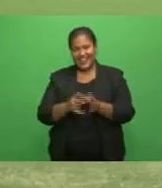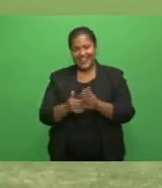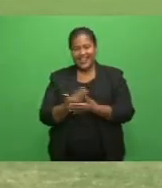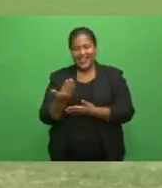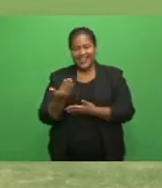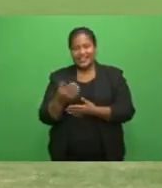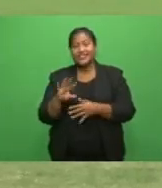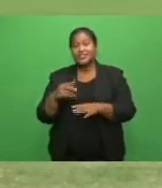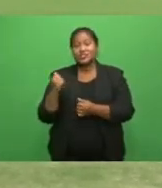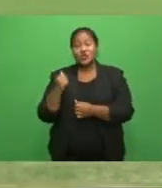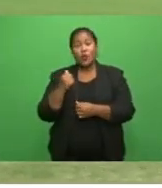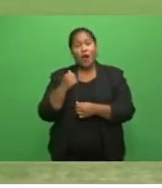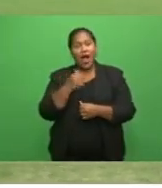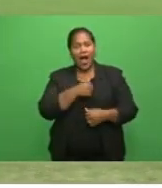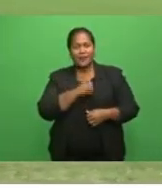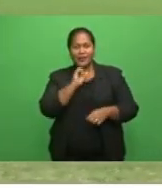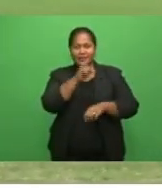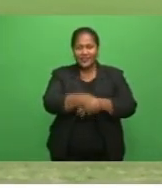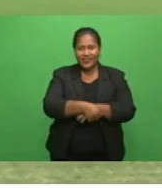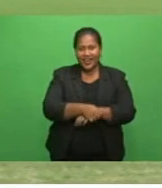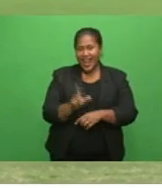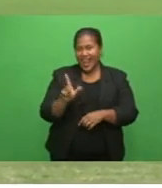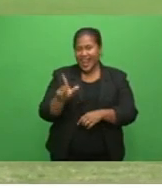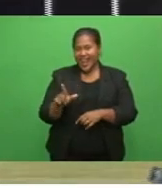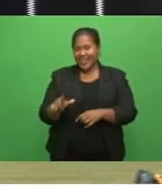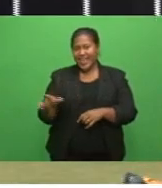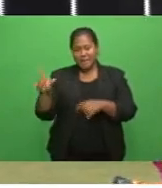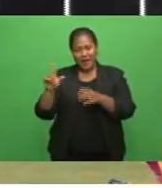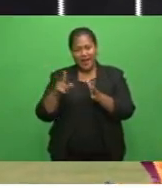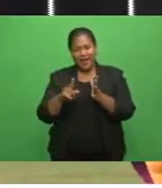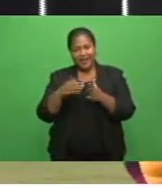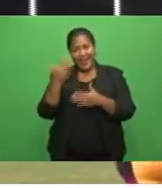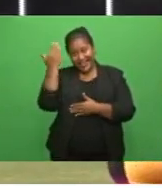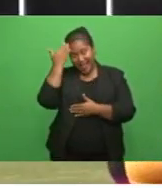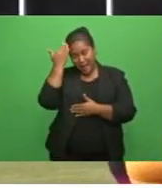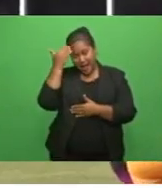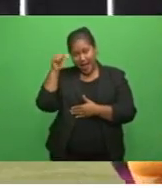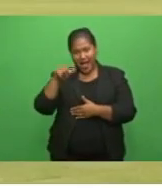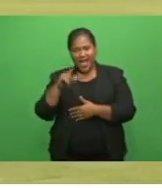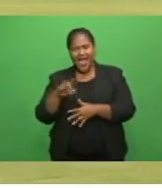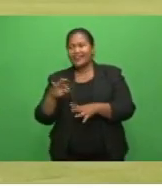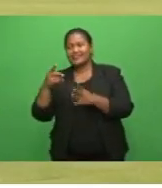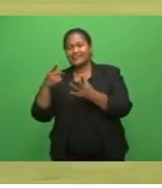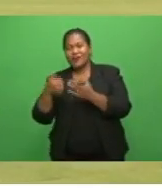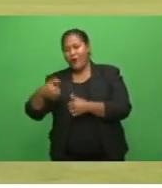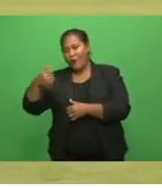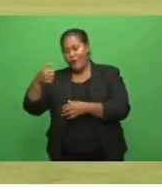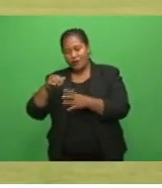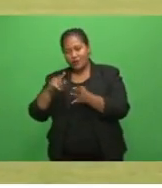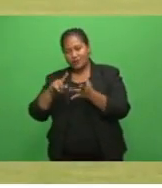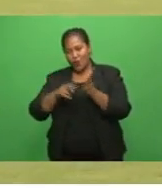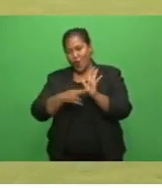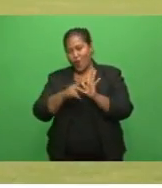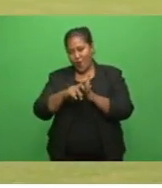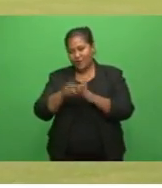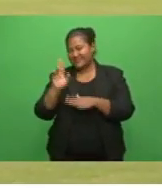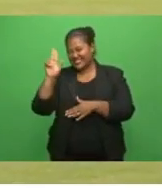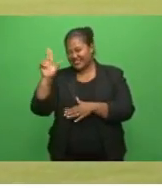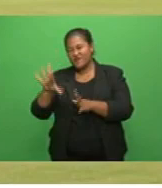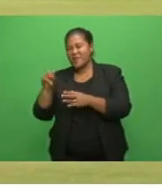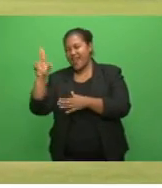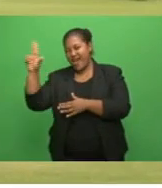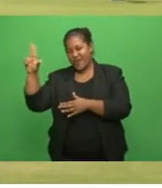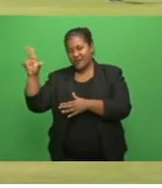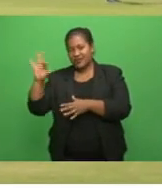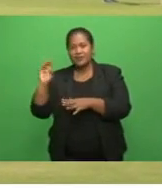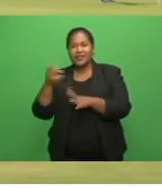Army defeated Lakemba in police upset Onoilau in the semi-finals on the weekend. Cricket Fiji Chief Executive Alex Conrote says it will be a